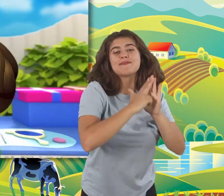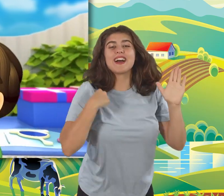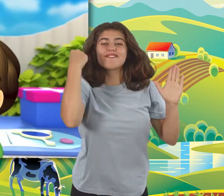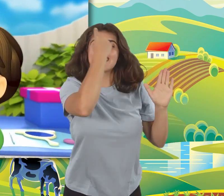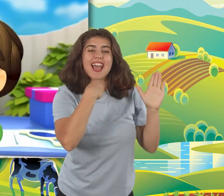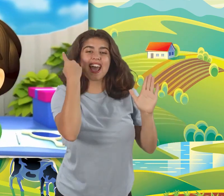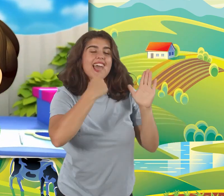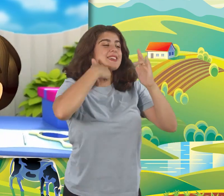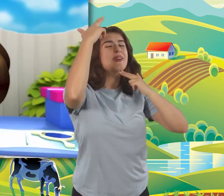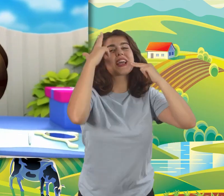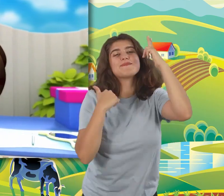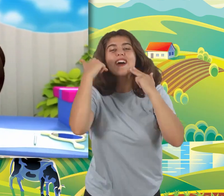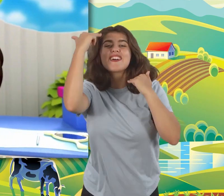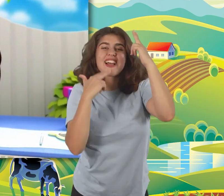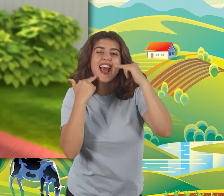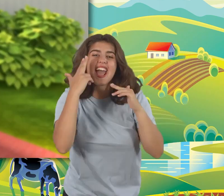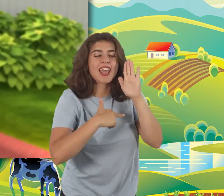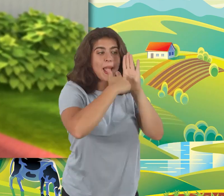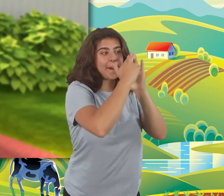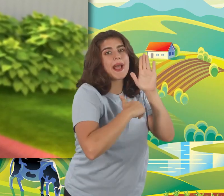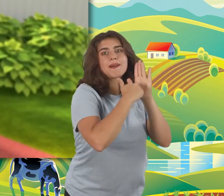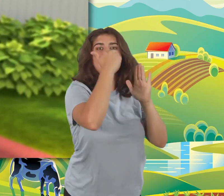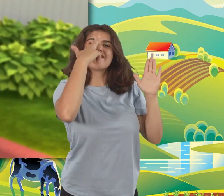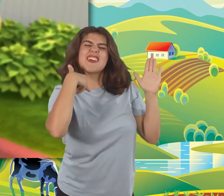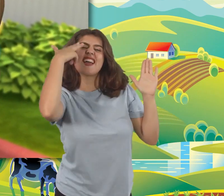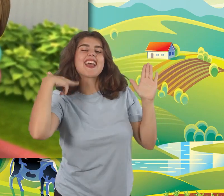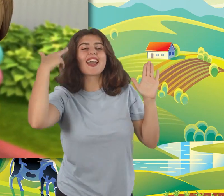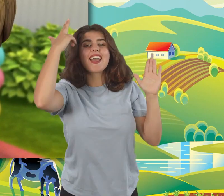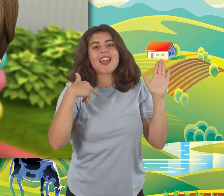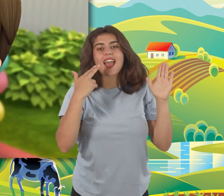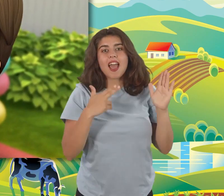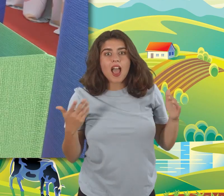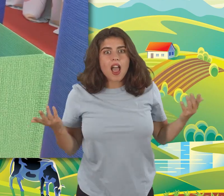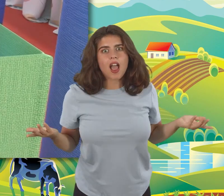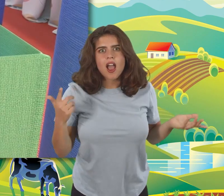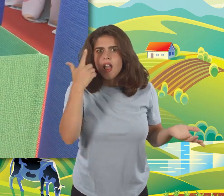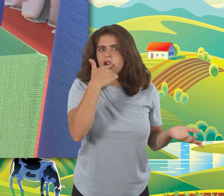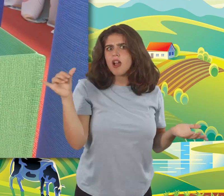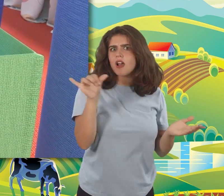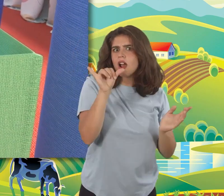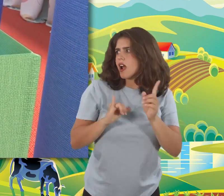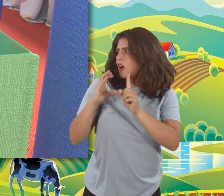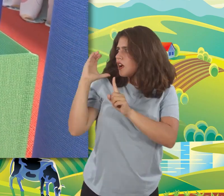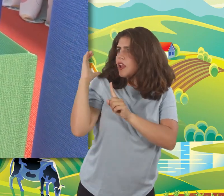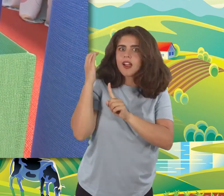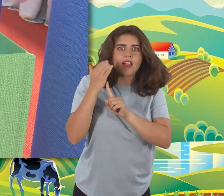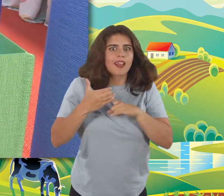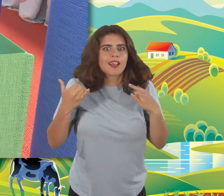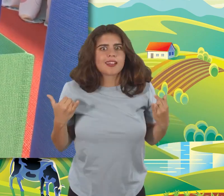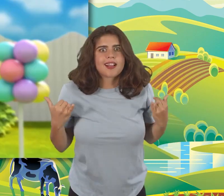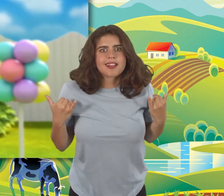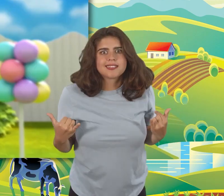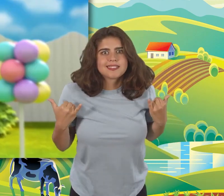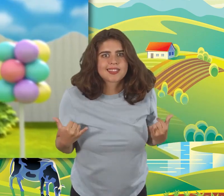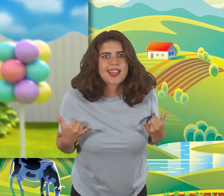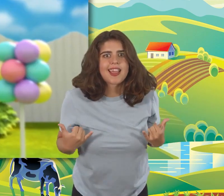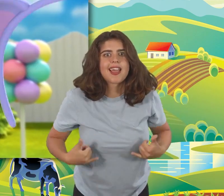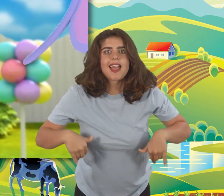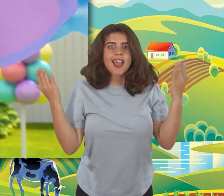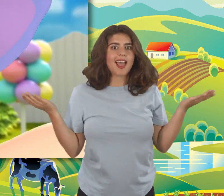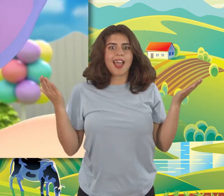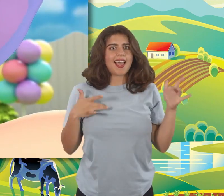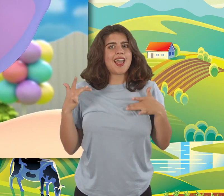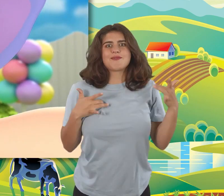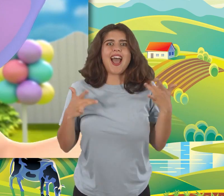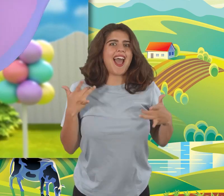Paint, paint, paint my face. Paint it all the way. What do I look like? I